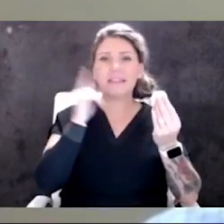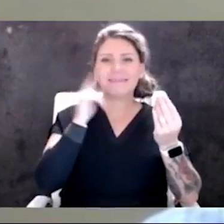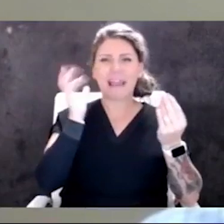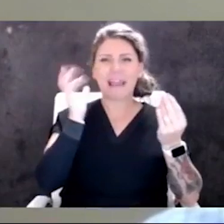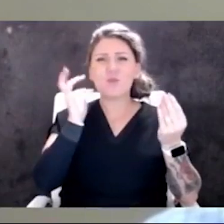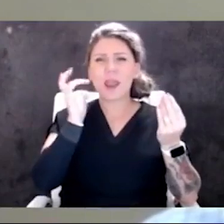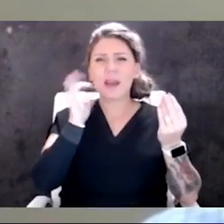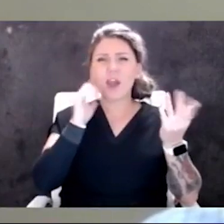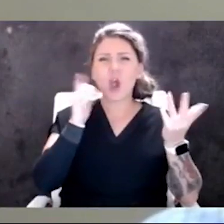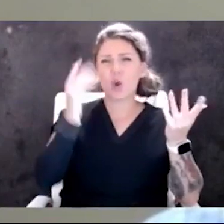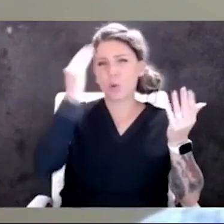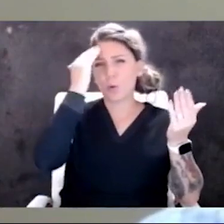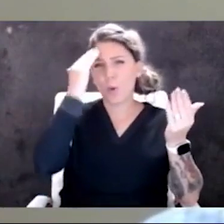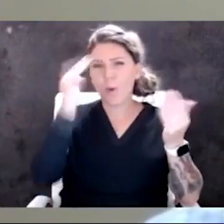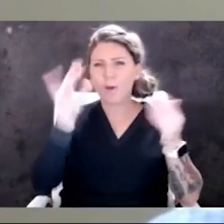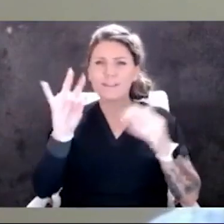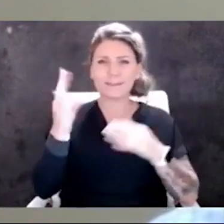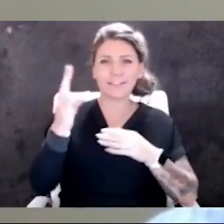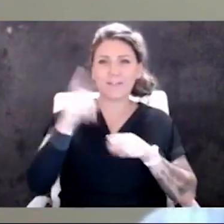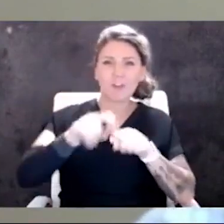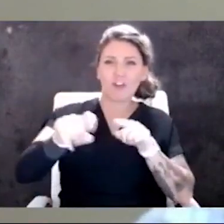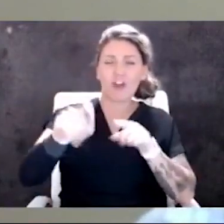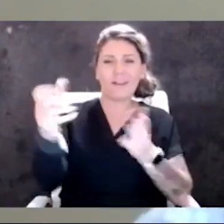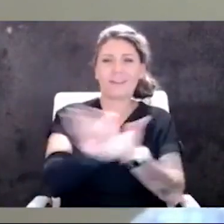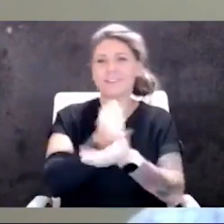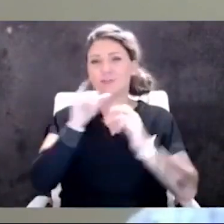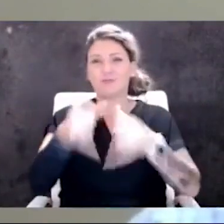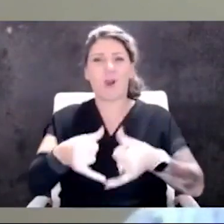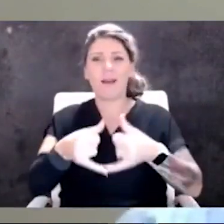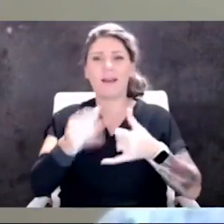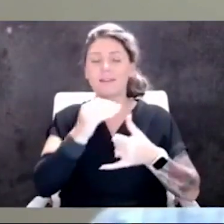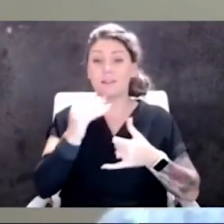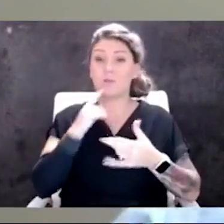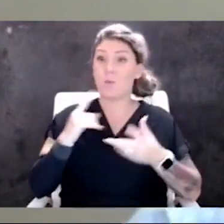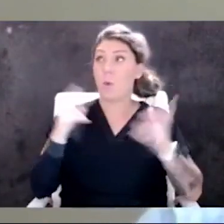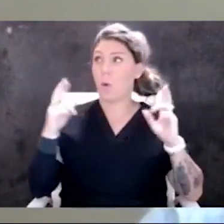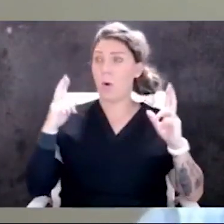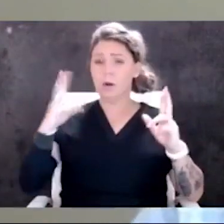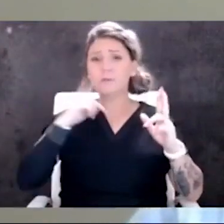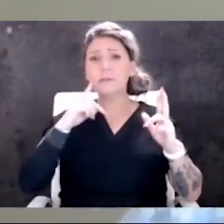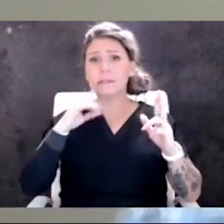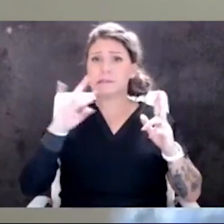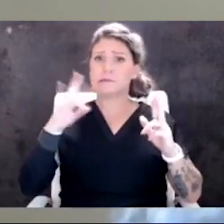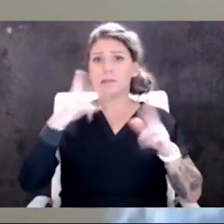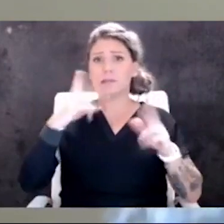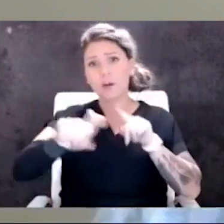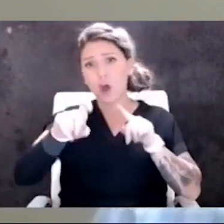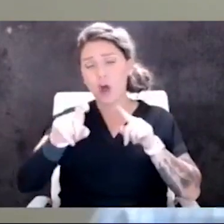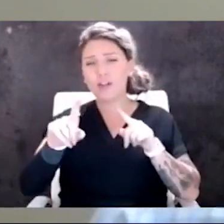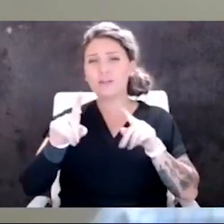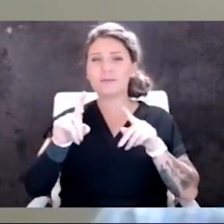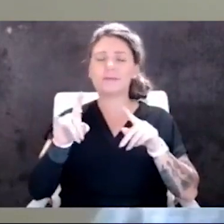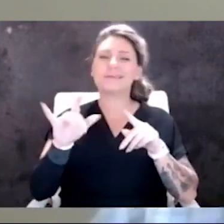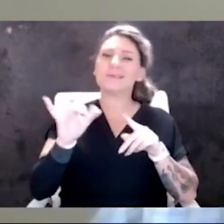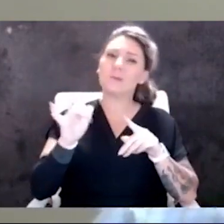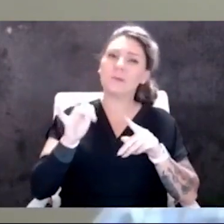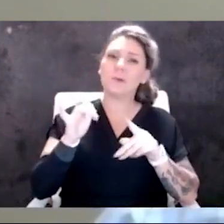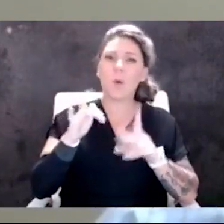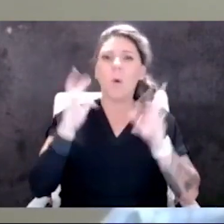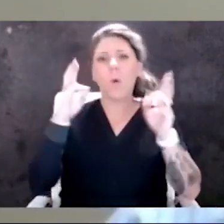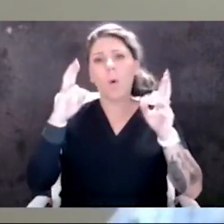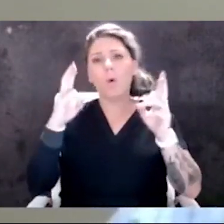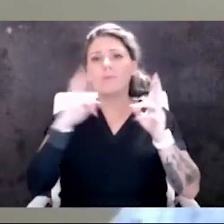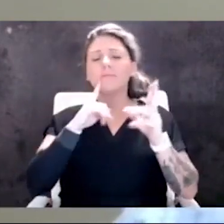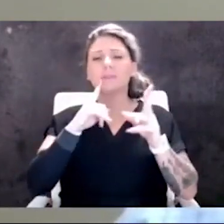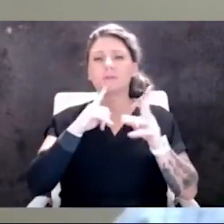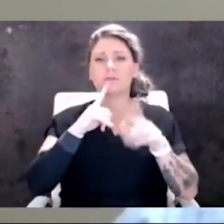the seventh caller gets the prize, and you have to hope that you're the seventh caller at the right time. I know from